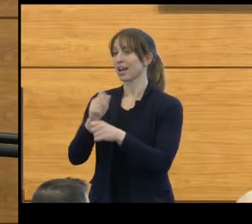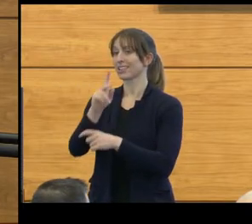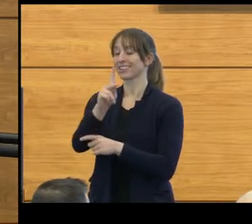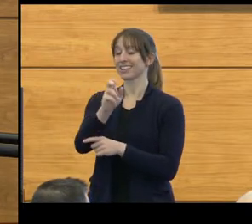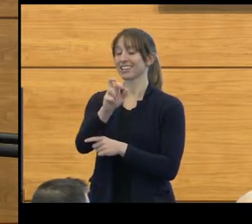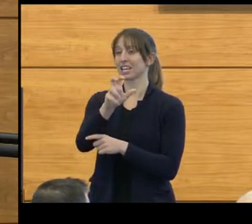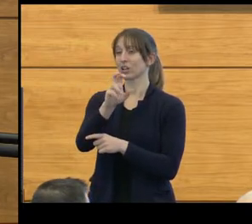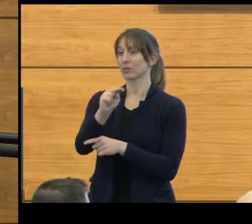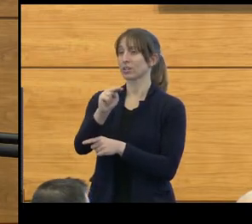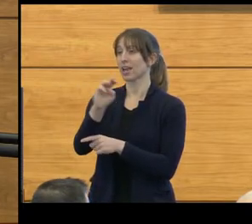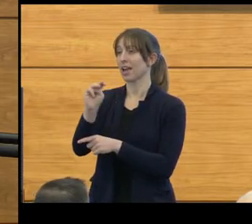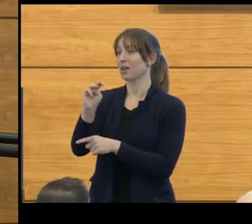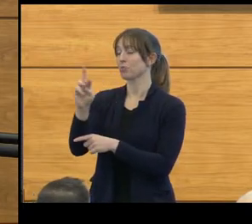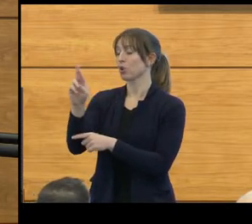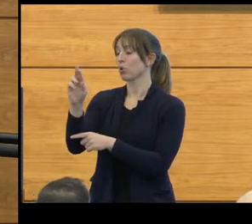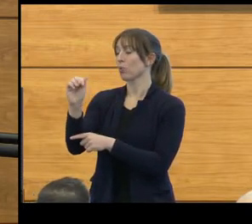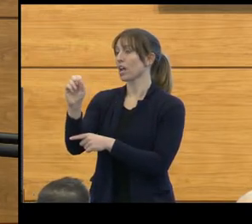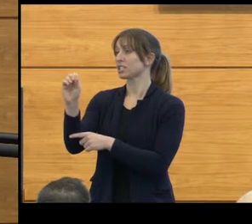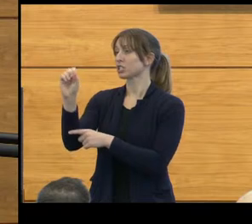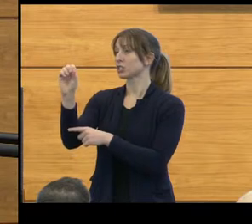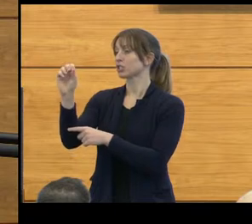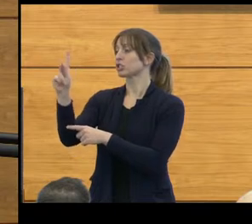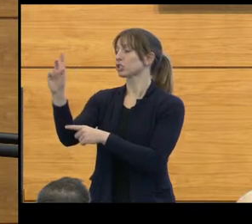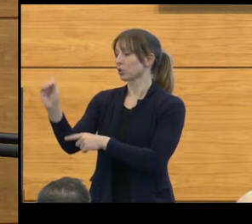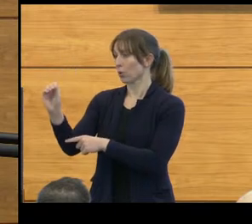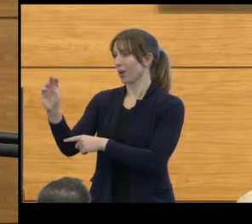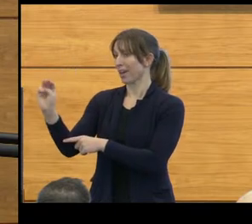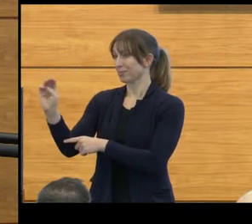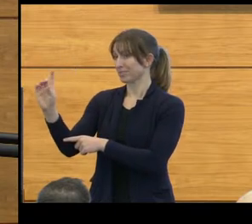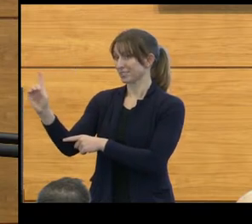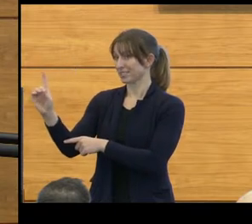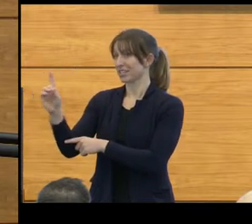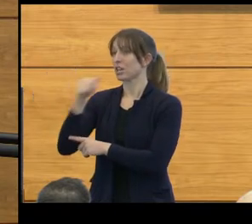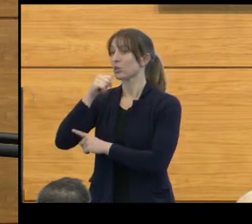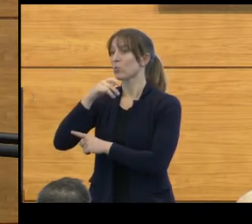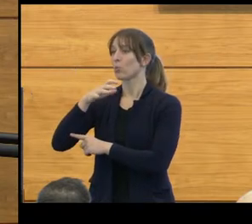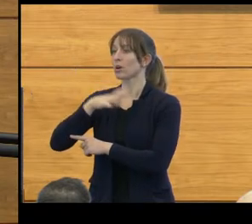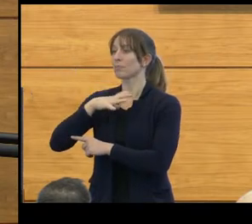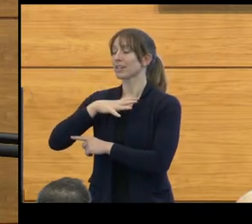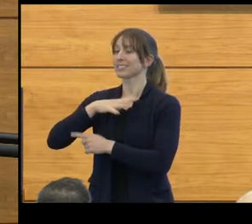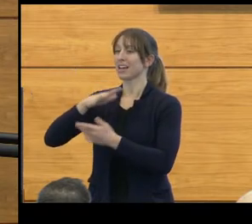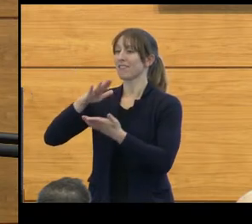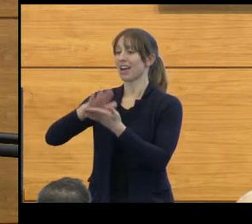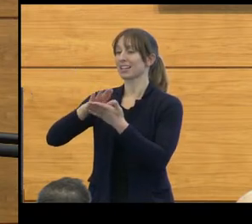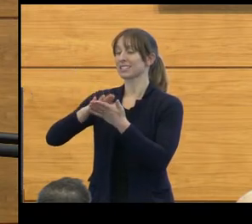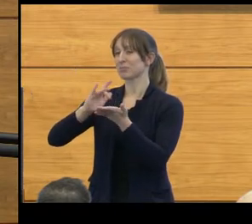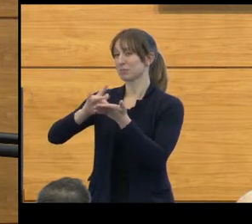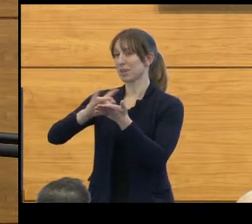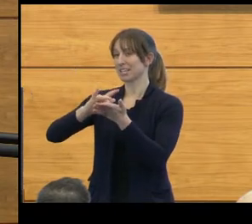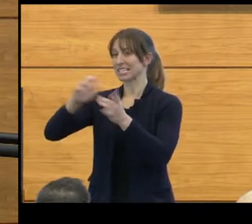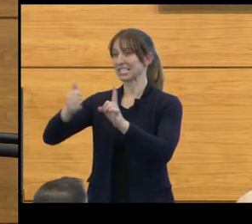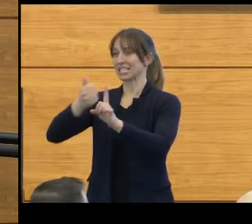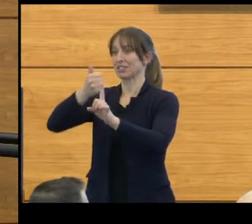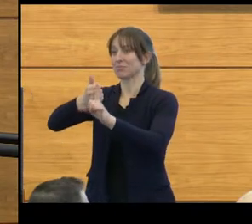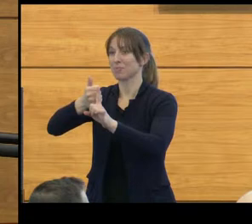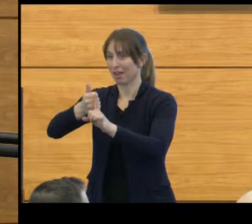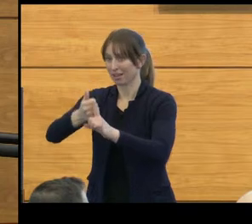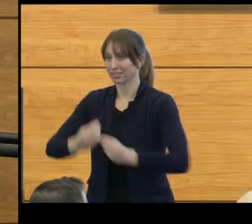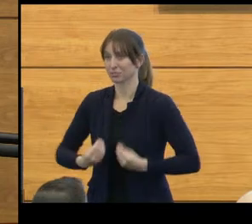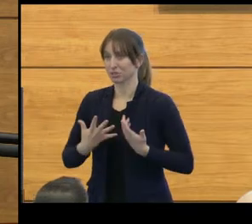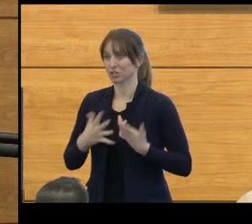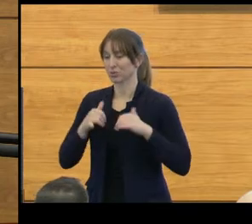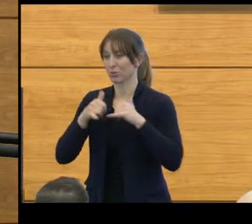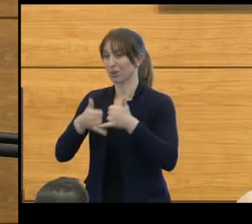Muresco MD Advancing Women in Academic Medicine Impact Award, which was renamed in her